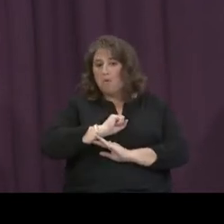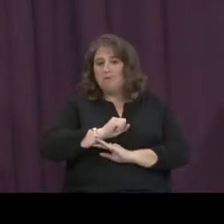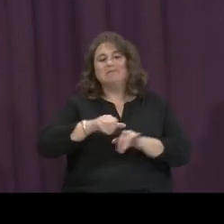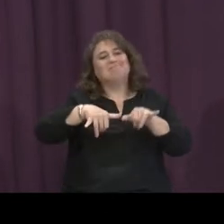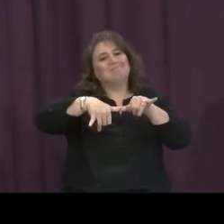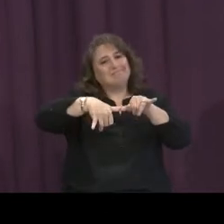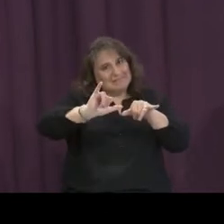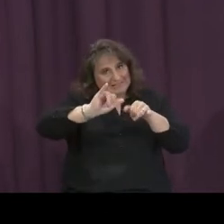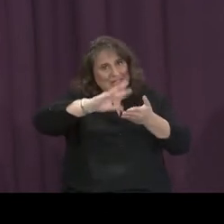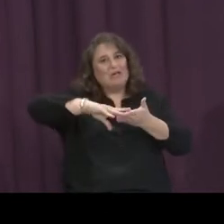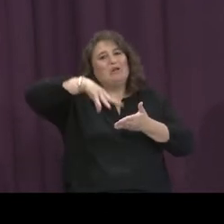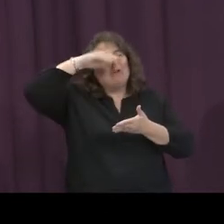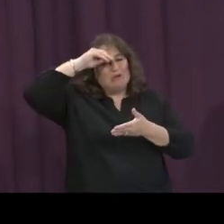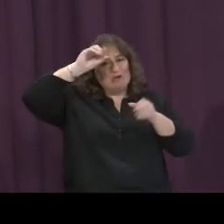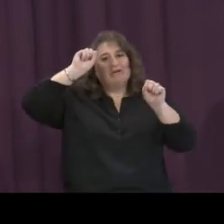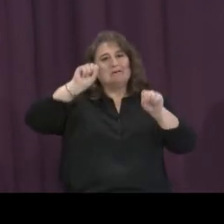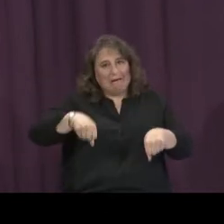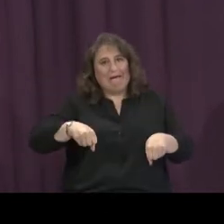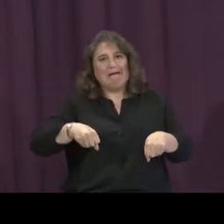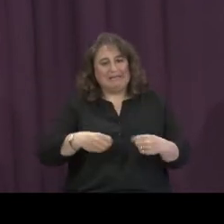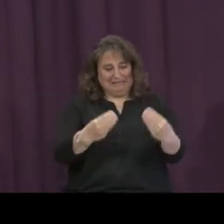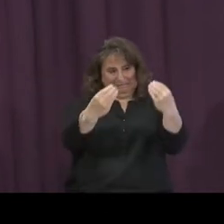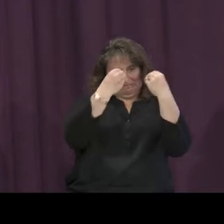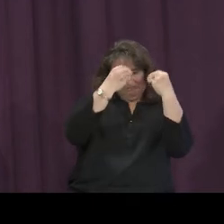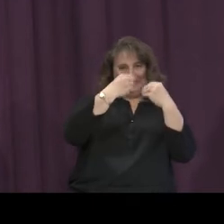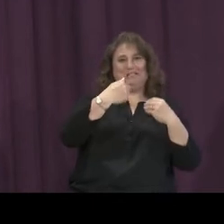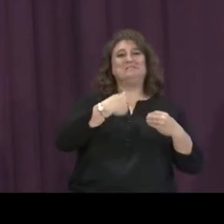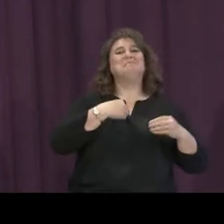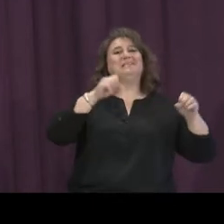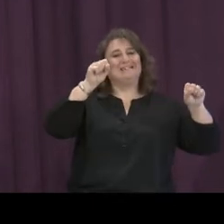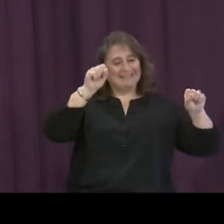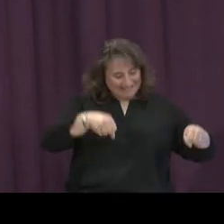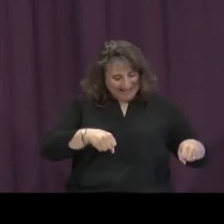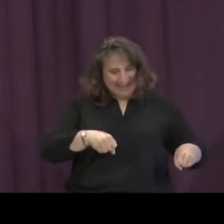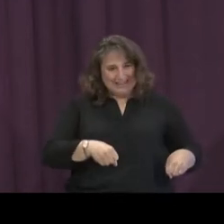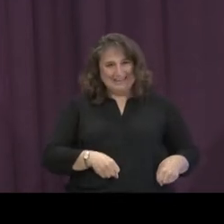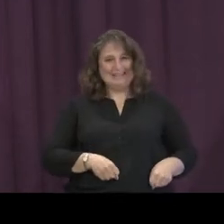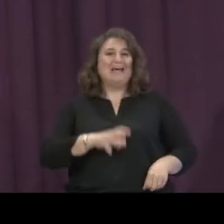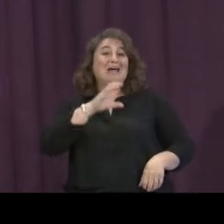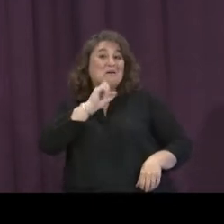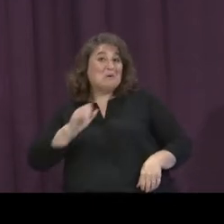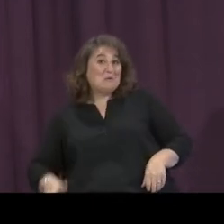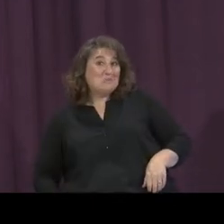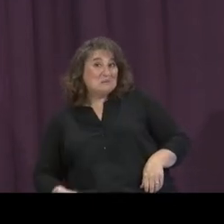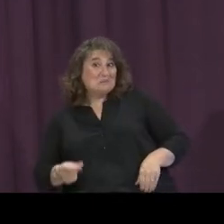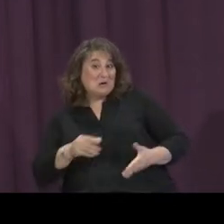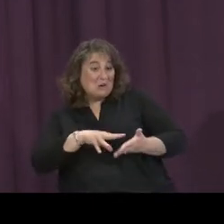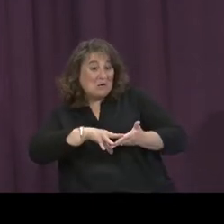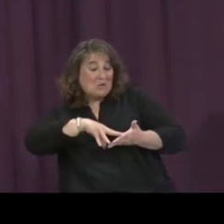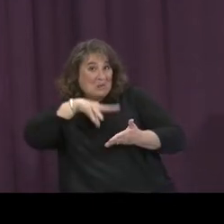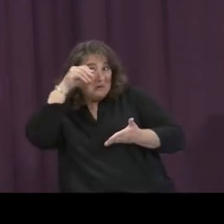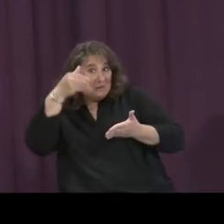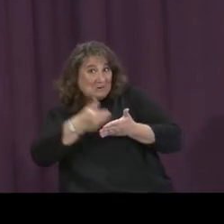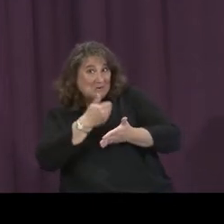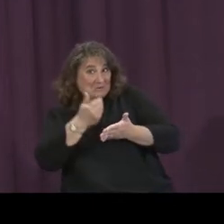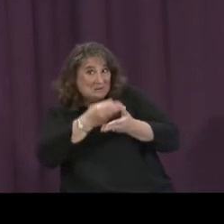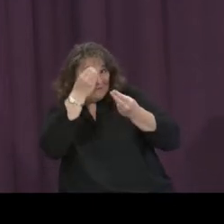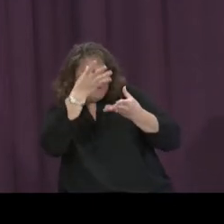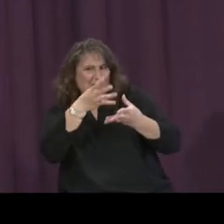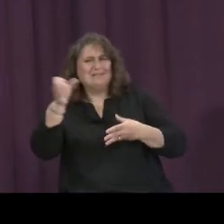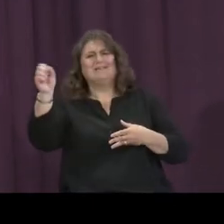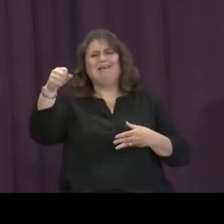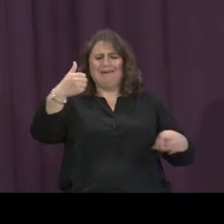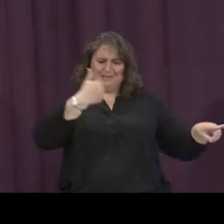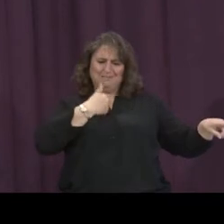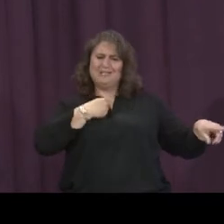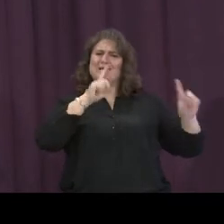Mm You know, the, you can teach an old dog new tricks. You sure can. you know. That's right. I went back to school when I was, when I was older, you